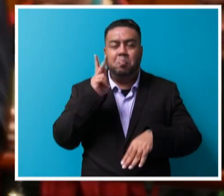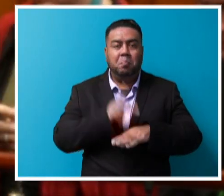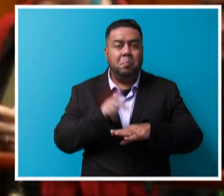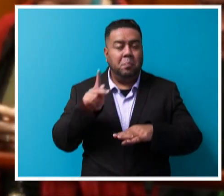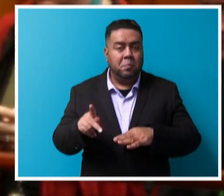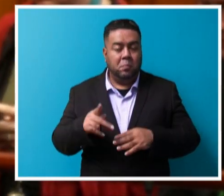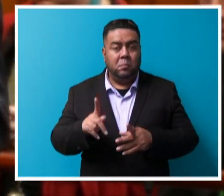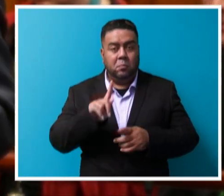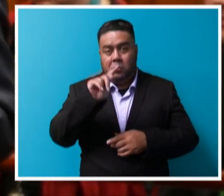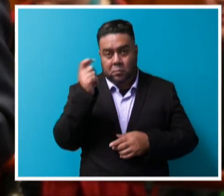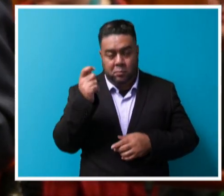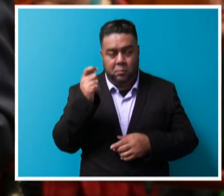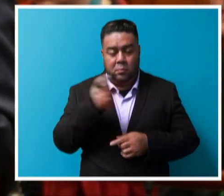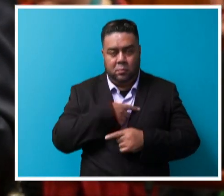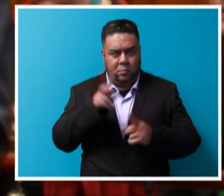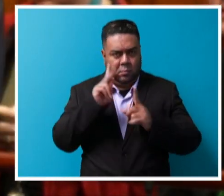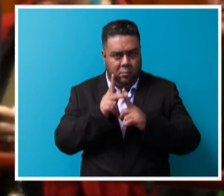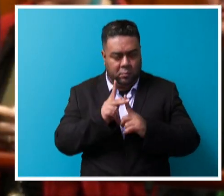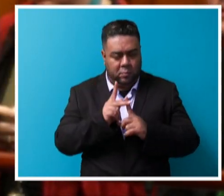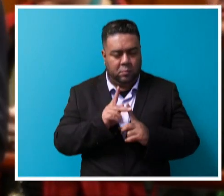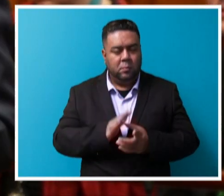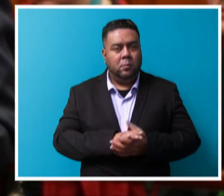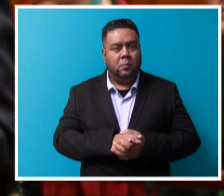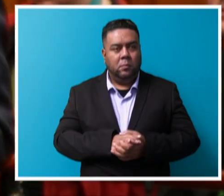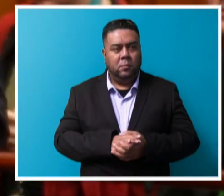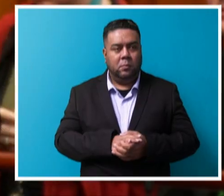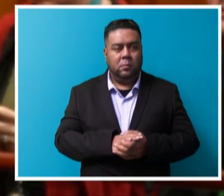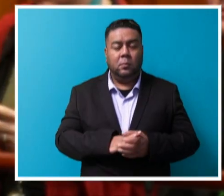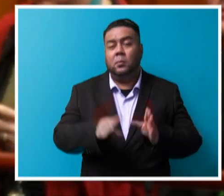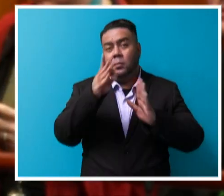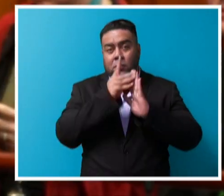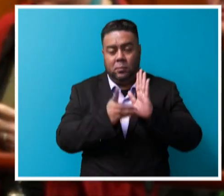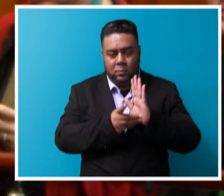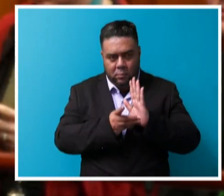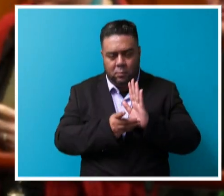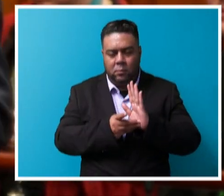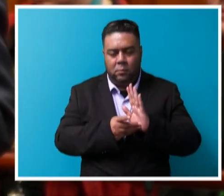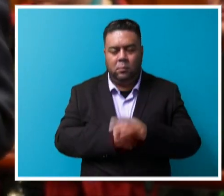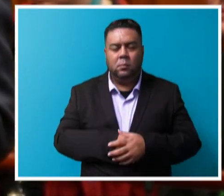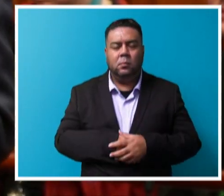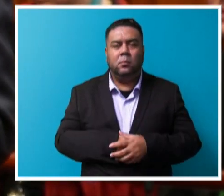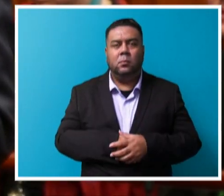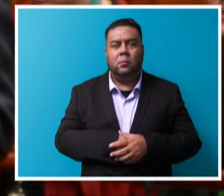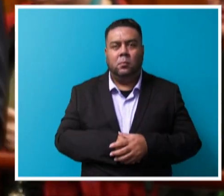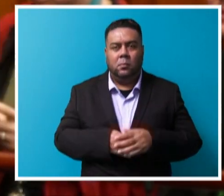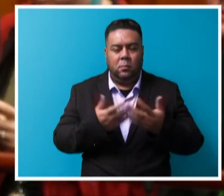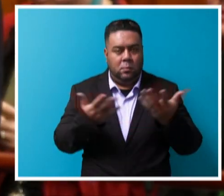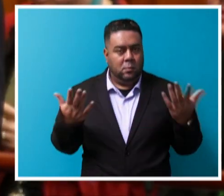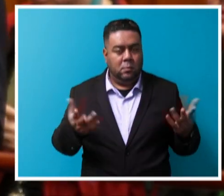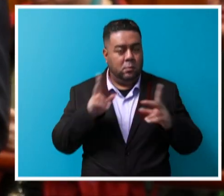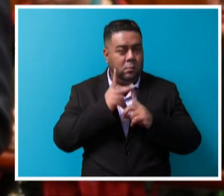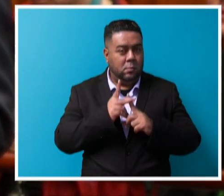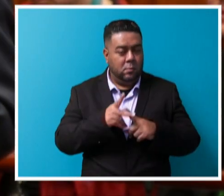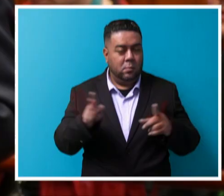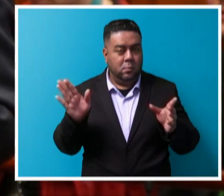reflects political maturity, democratic stability, and a shared commitment by political parties and